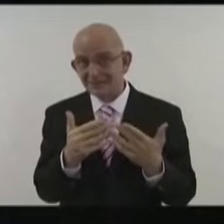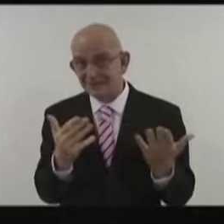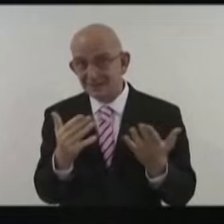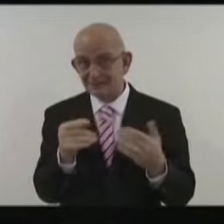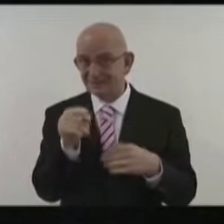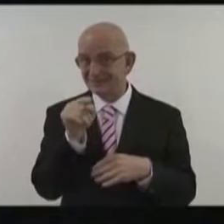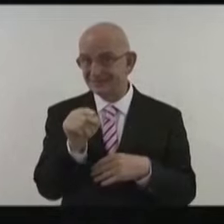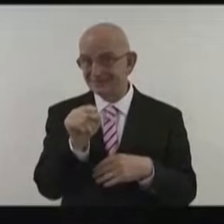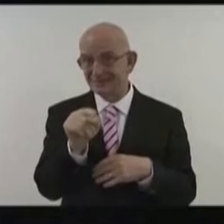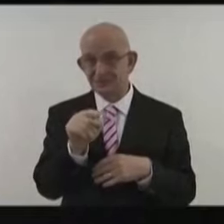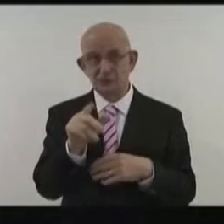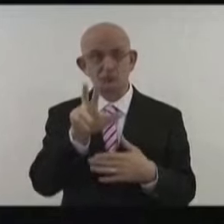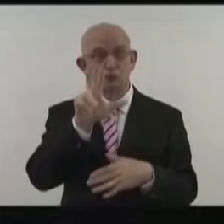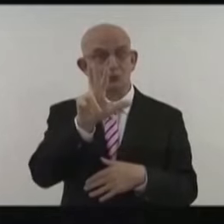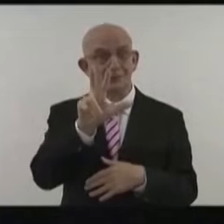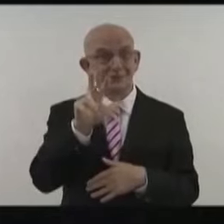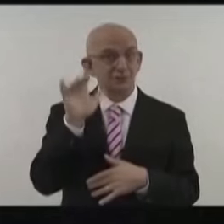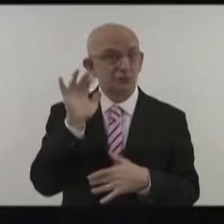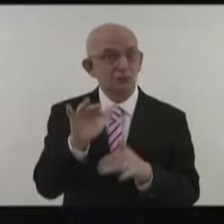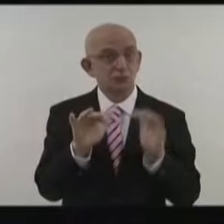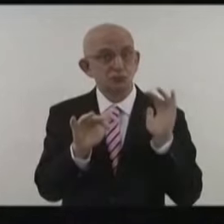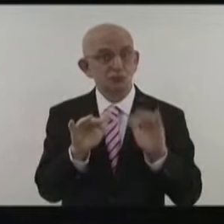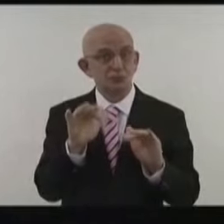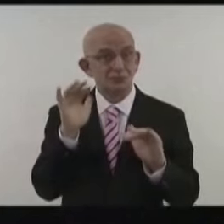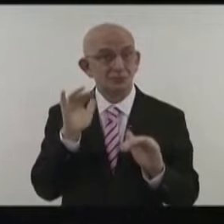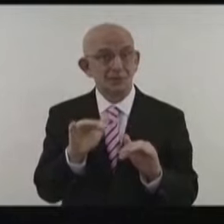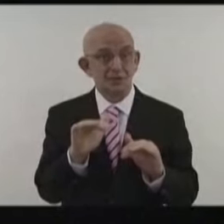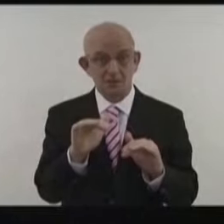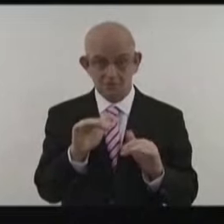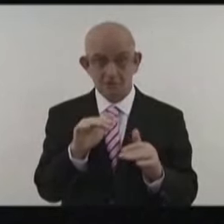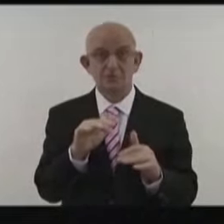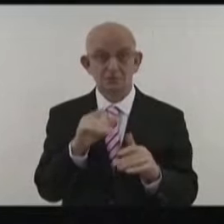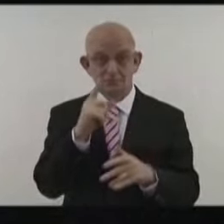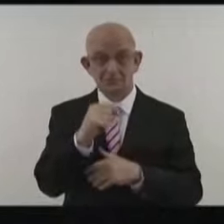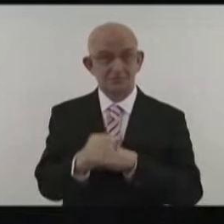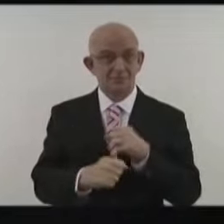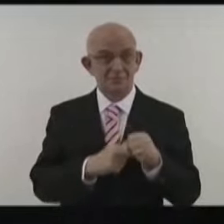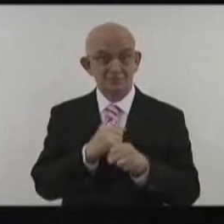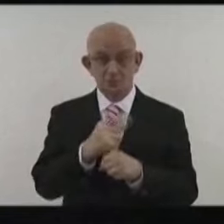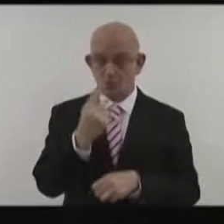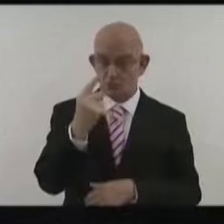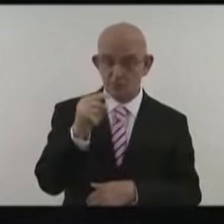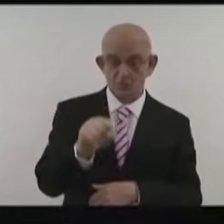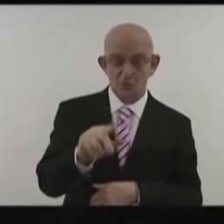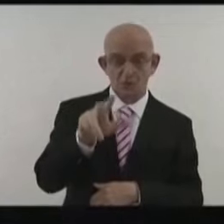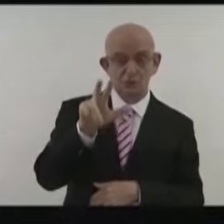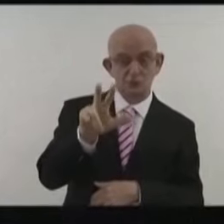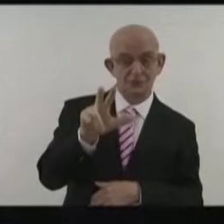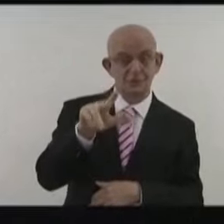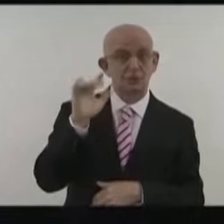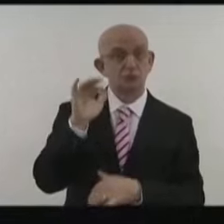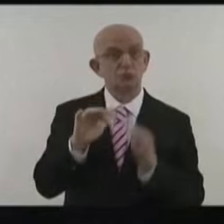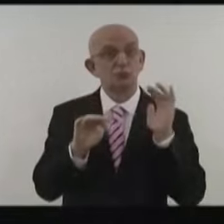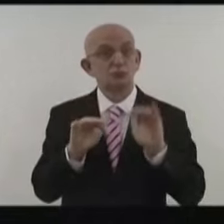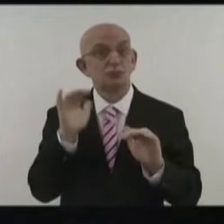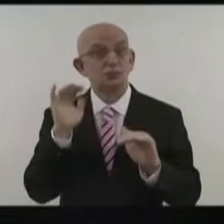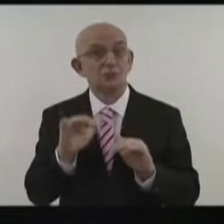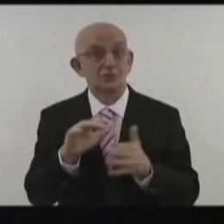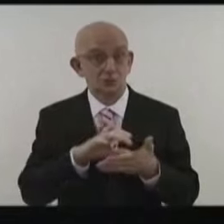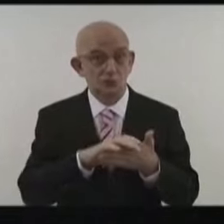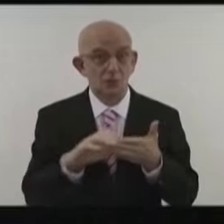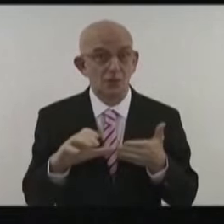$5.8 trillion for the implementation of NDCs by 2030. Further, we must agree to deliver this